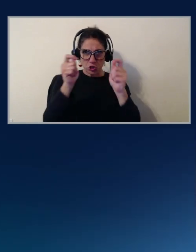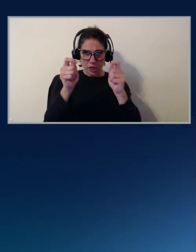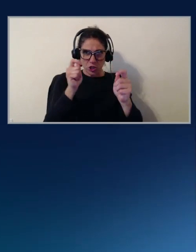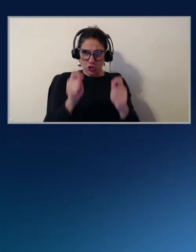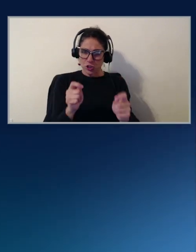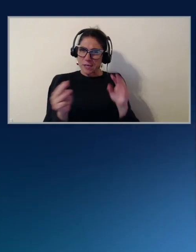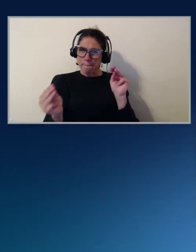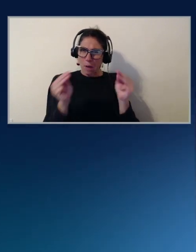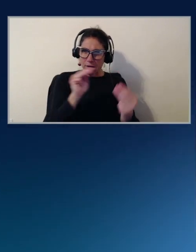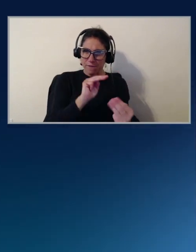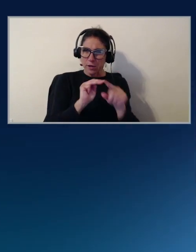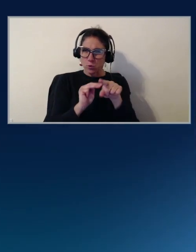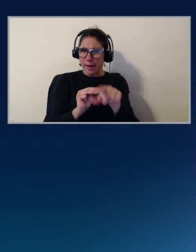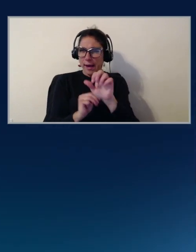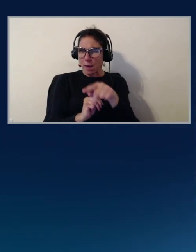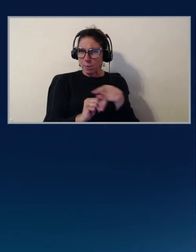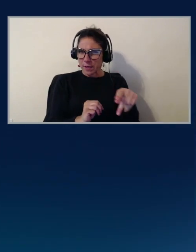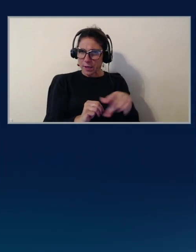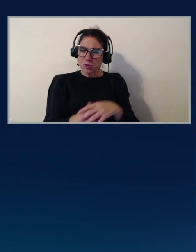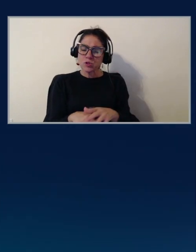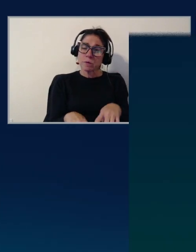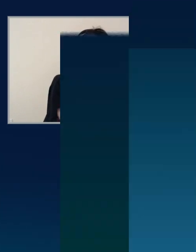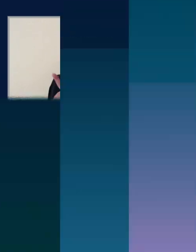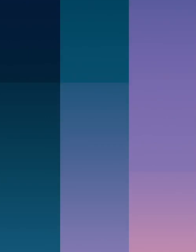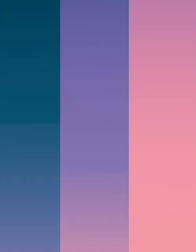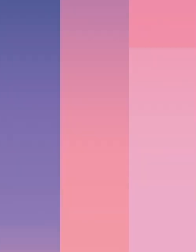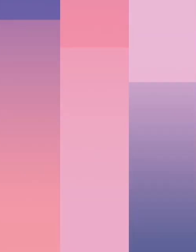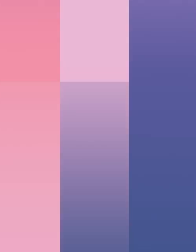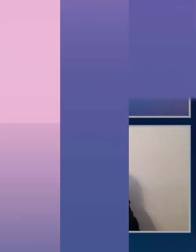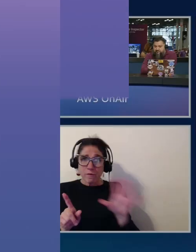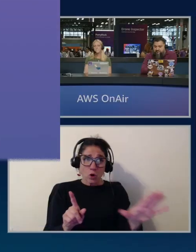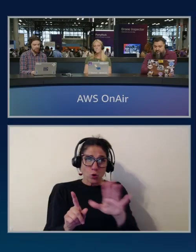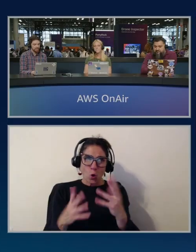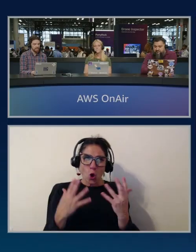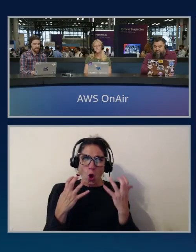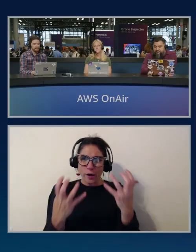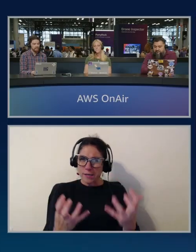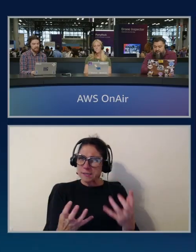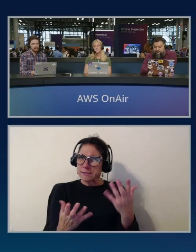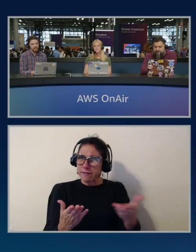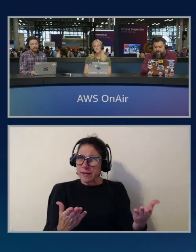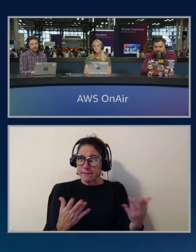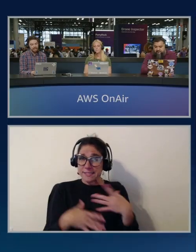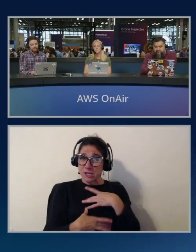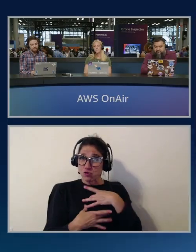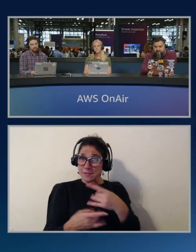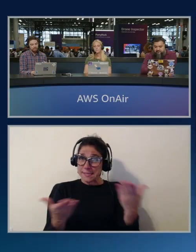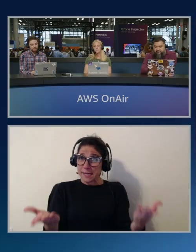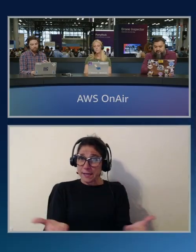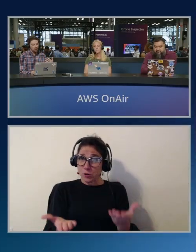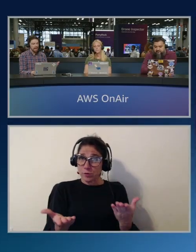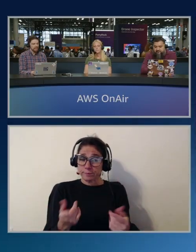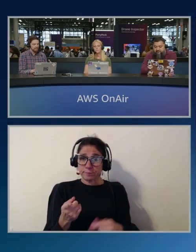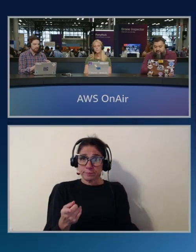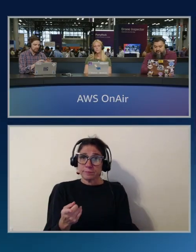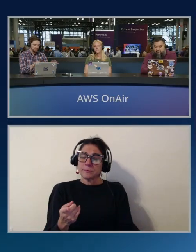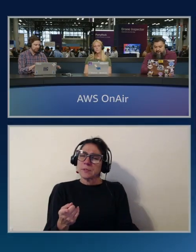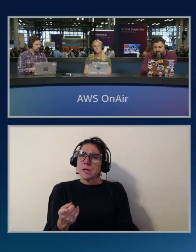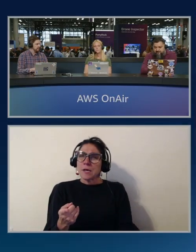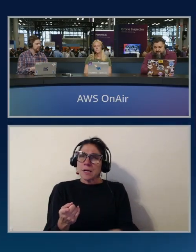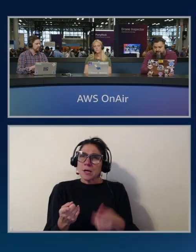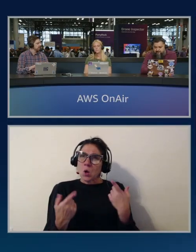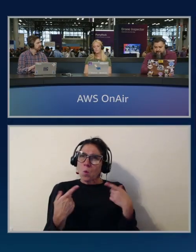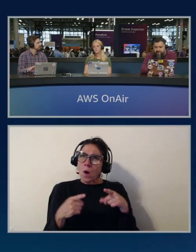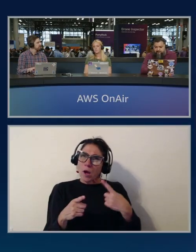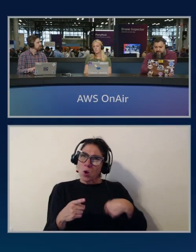modifications to the application. But I think for your audience, the thing that's really interesting here is that while we